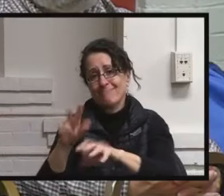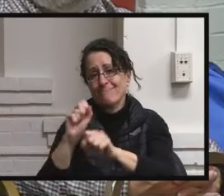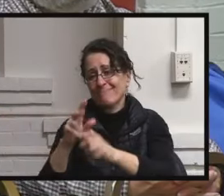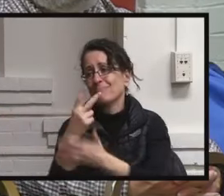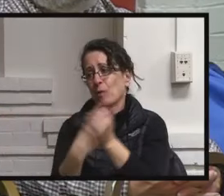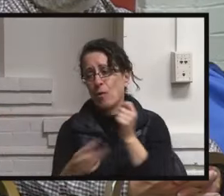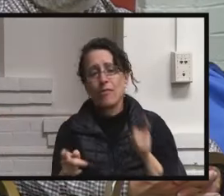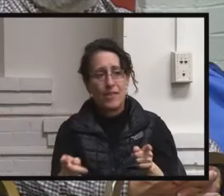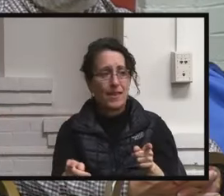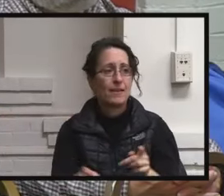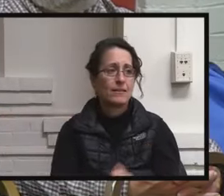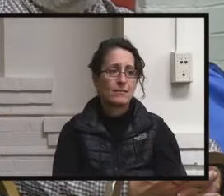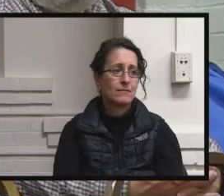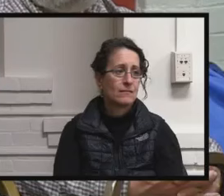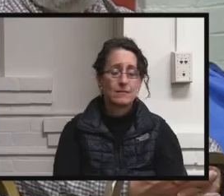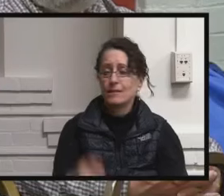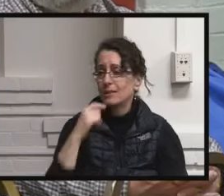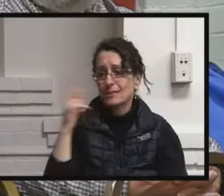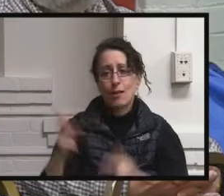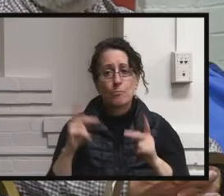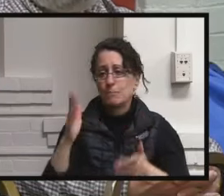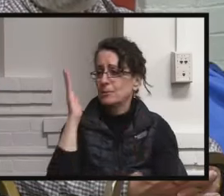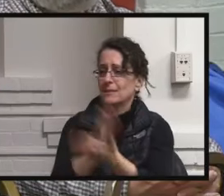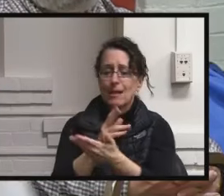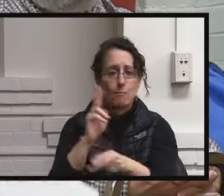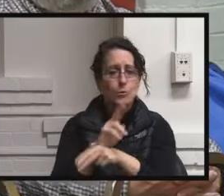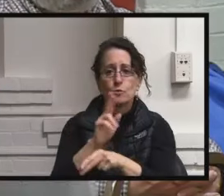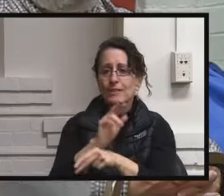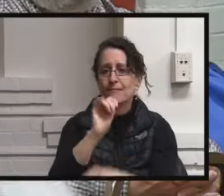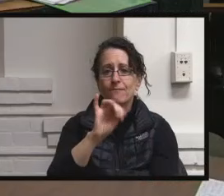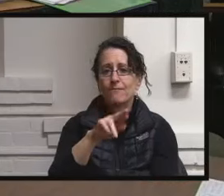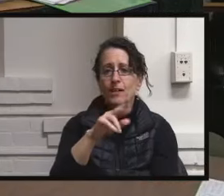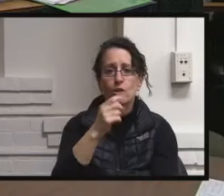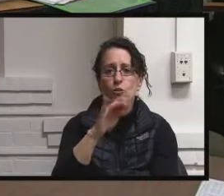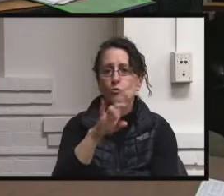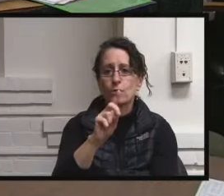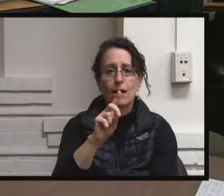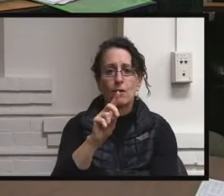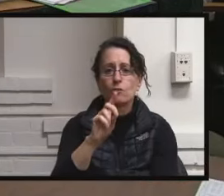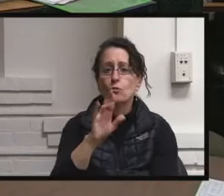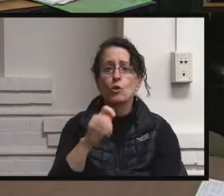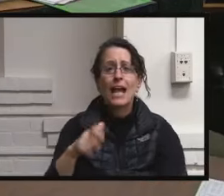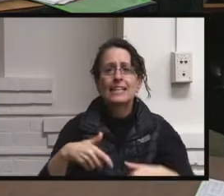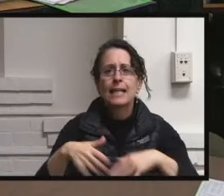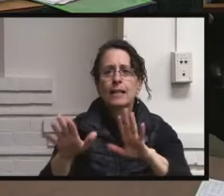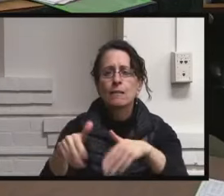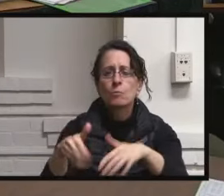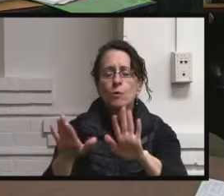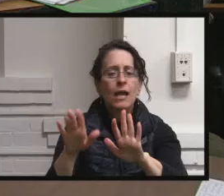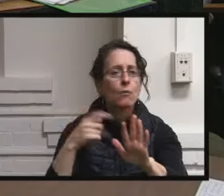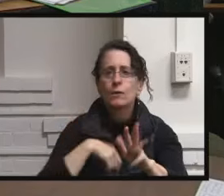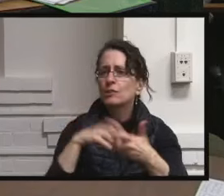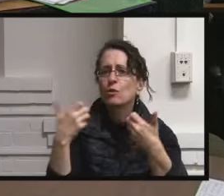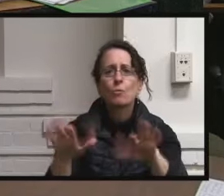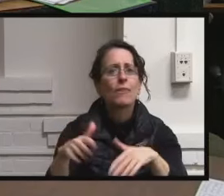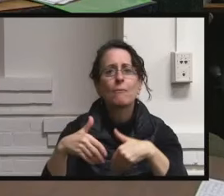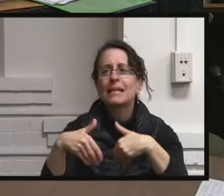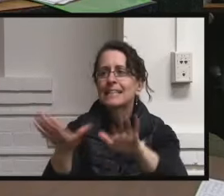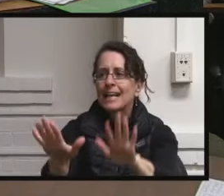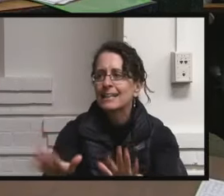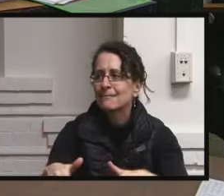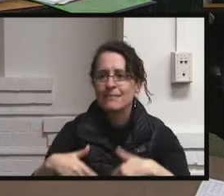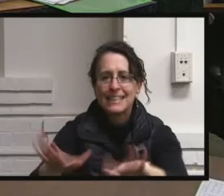at Fairground Road. Tell your residents not to use Fairground Road. We take them away. We want to take them away. We don't want those. That's fine. So